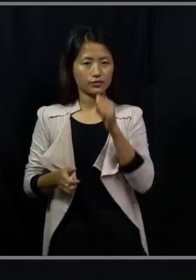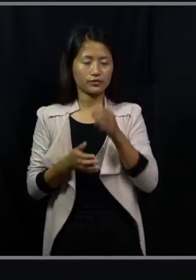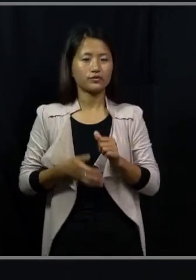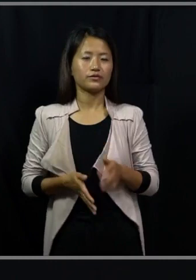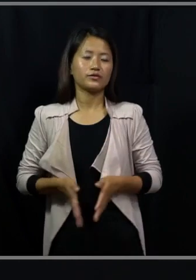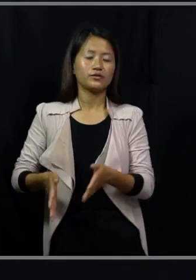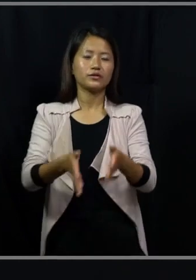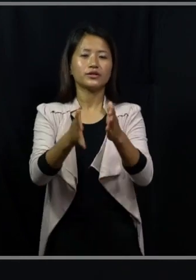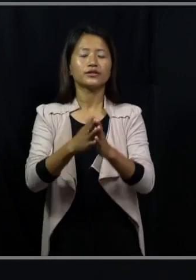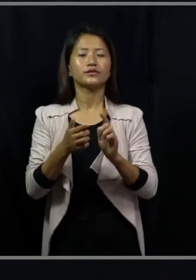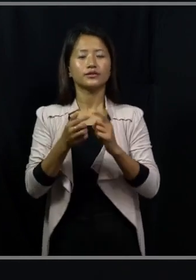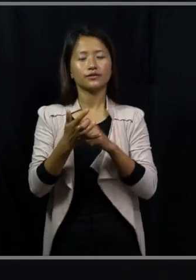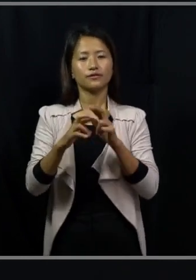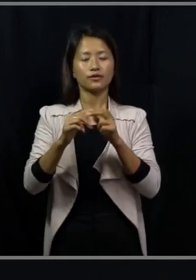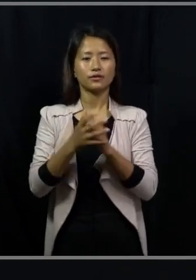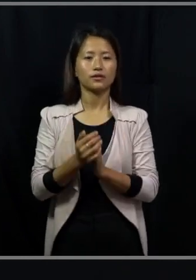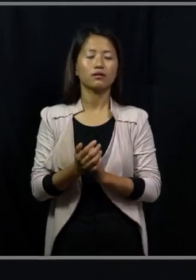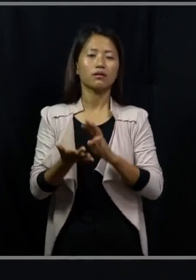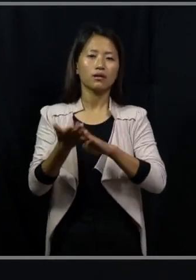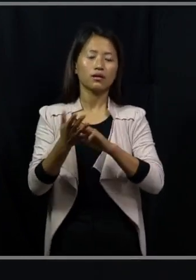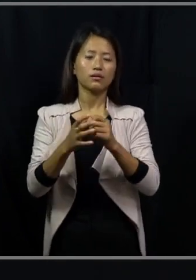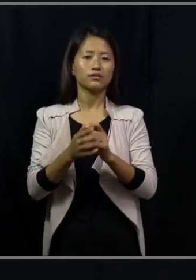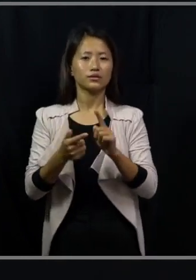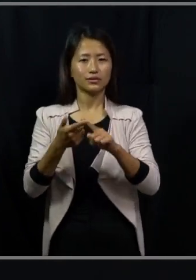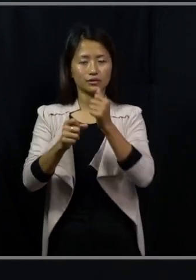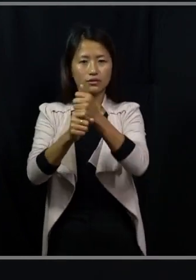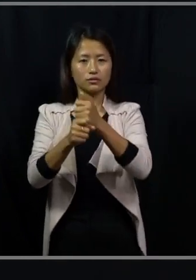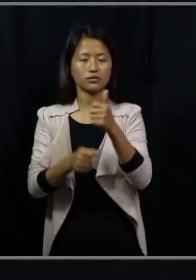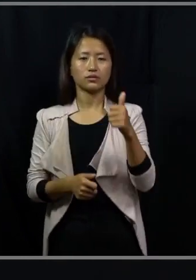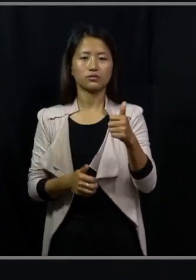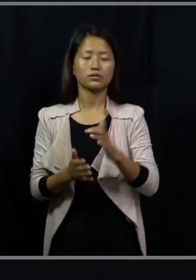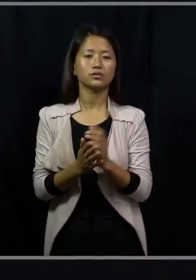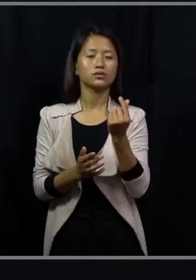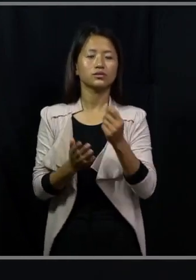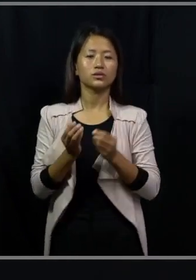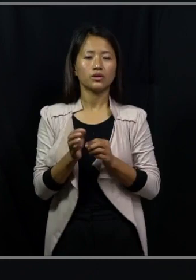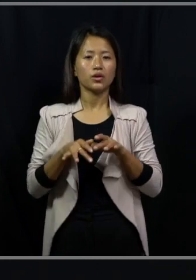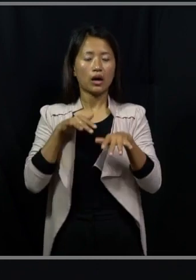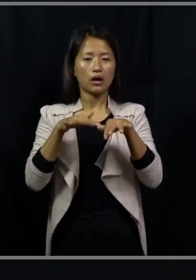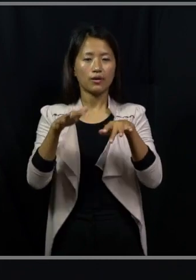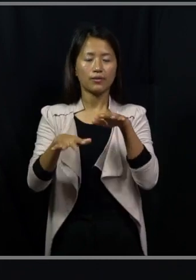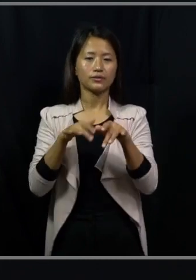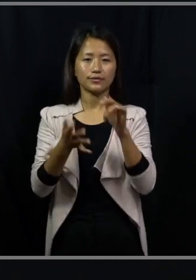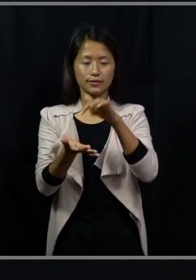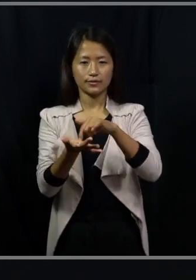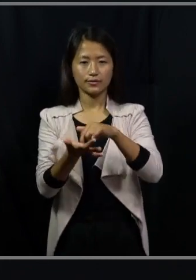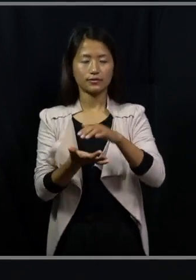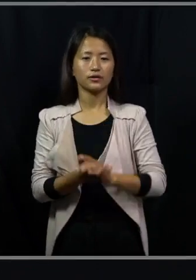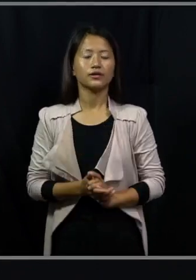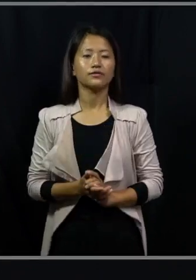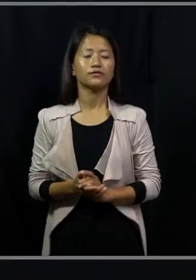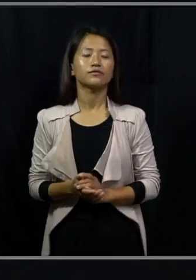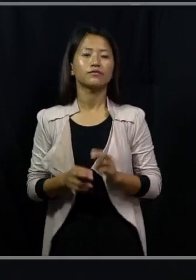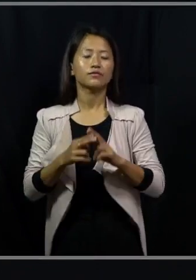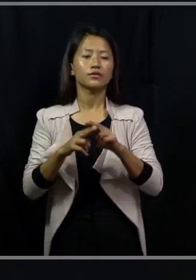and also Mari is an example of good urban centers, flourishing in